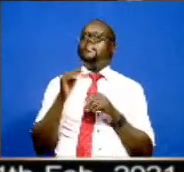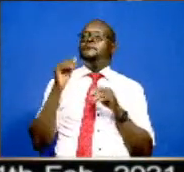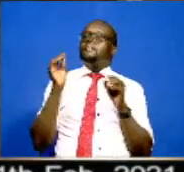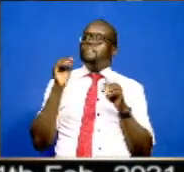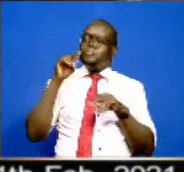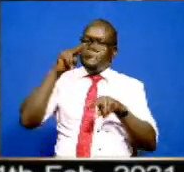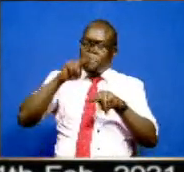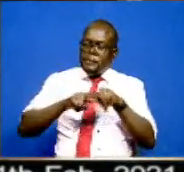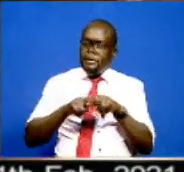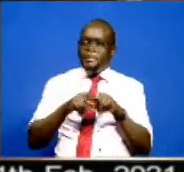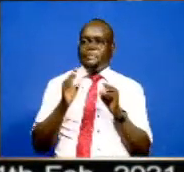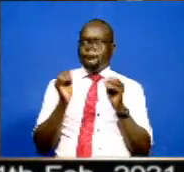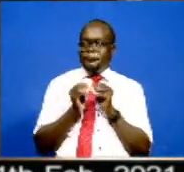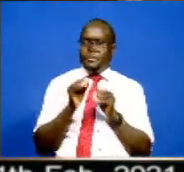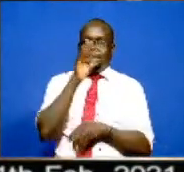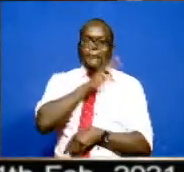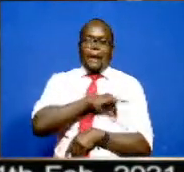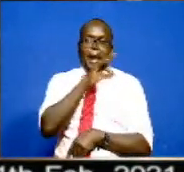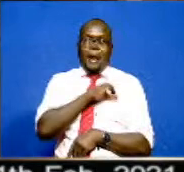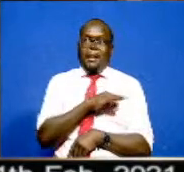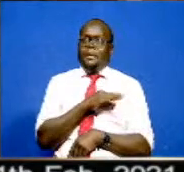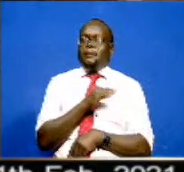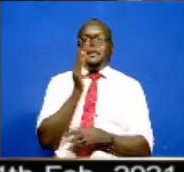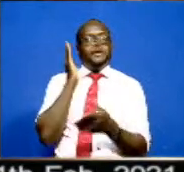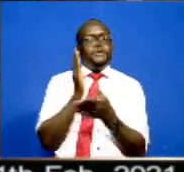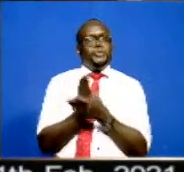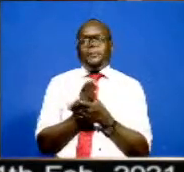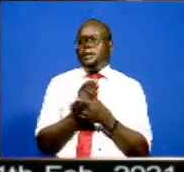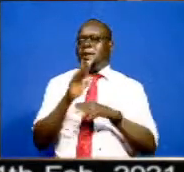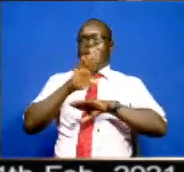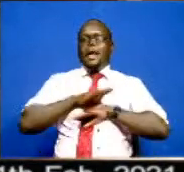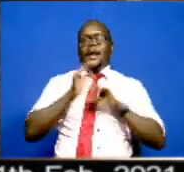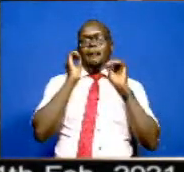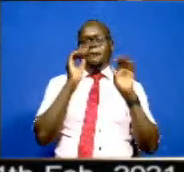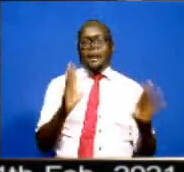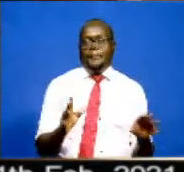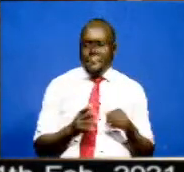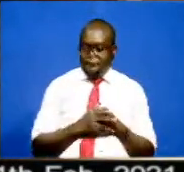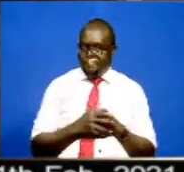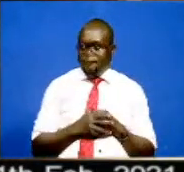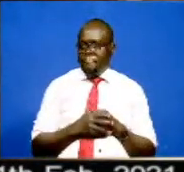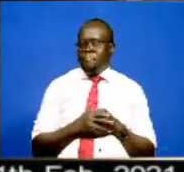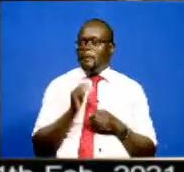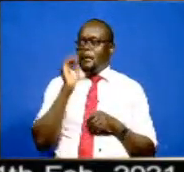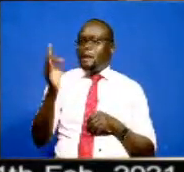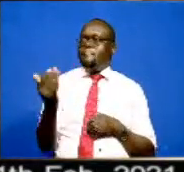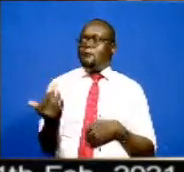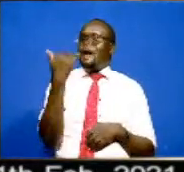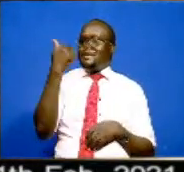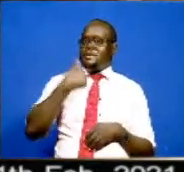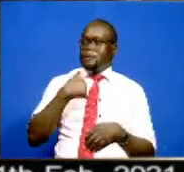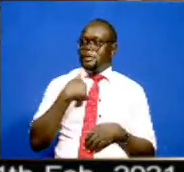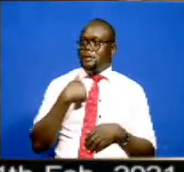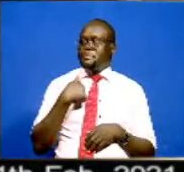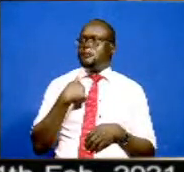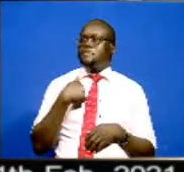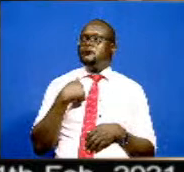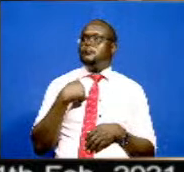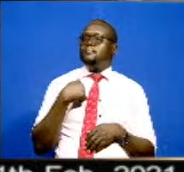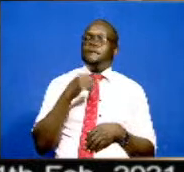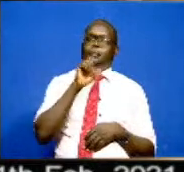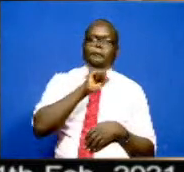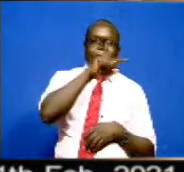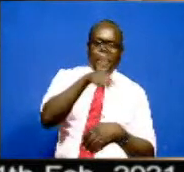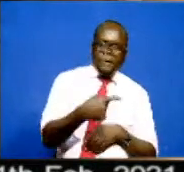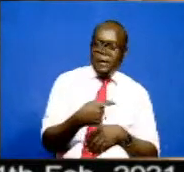this Parliament, I don't think would motivate, so to speak, if you ask me, to choose between the